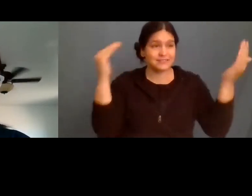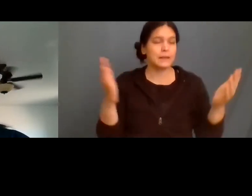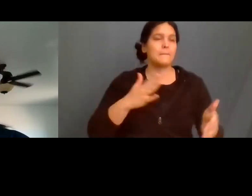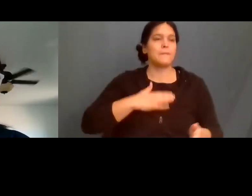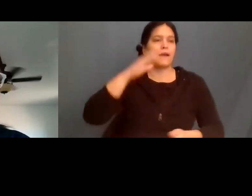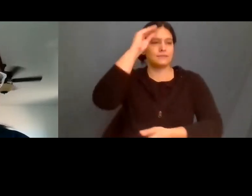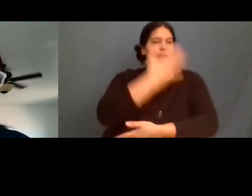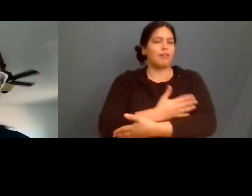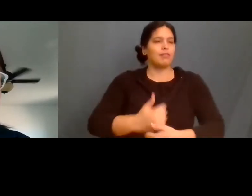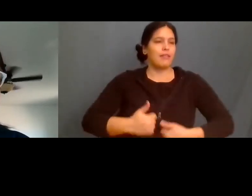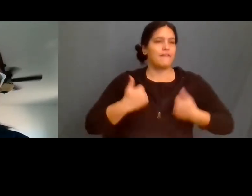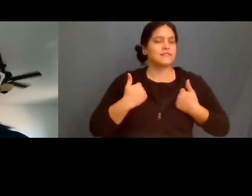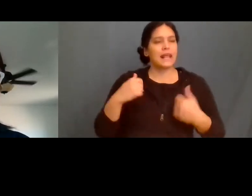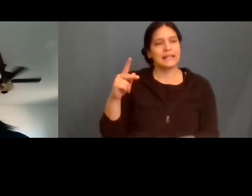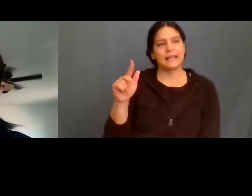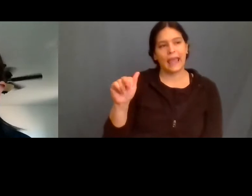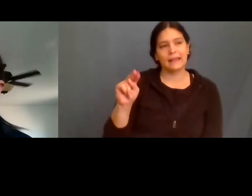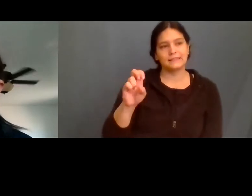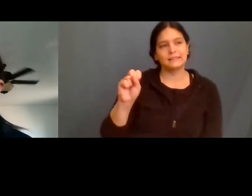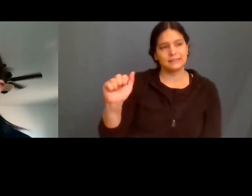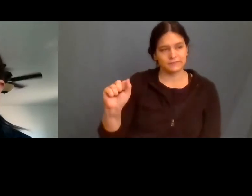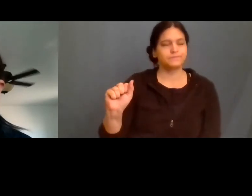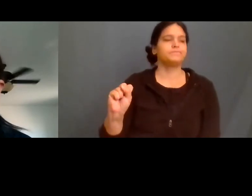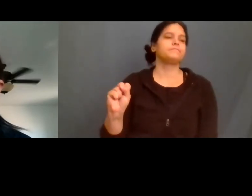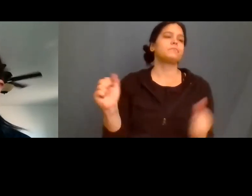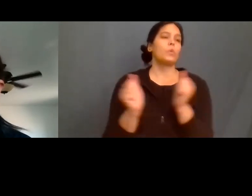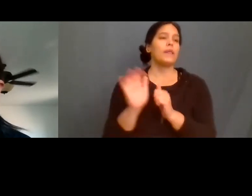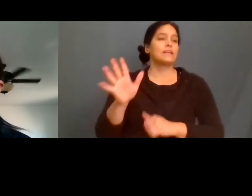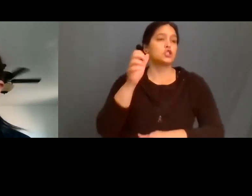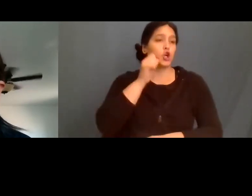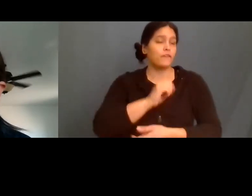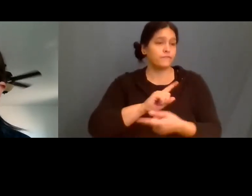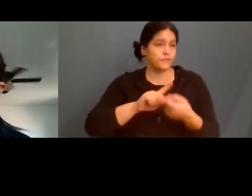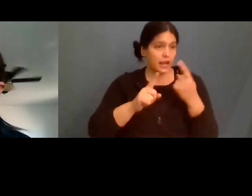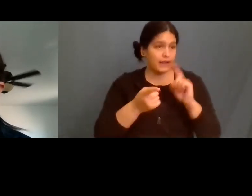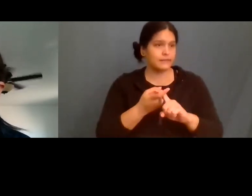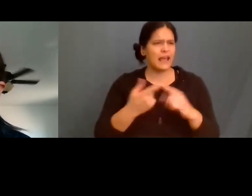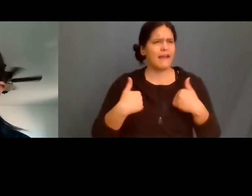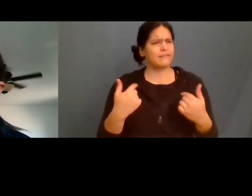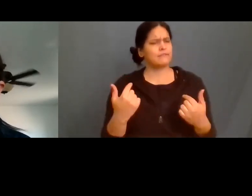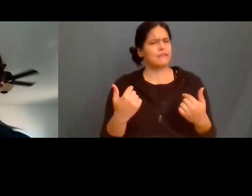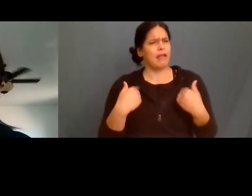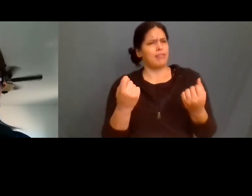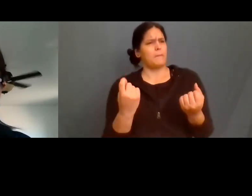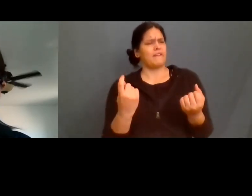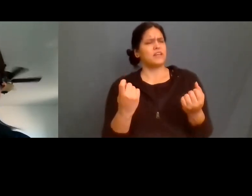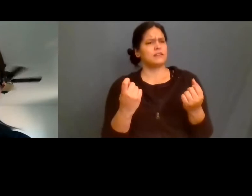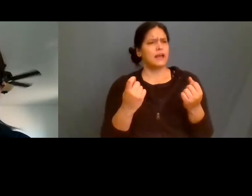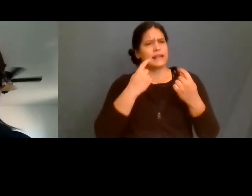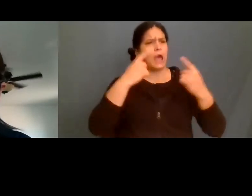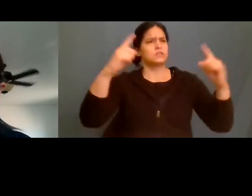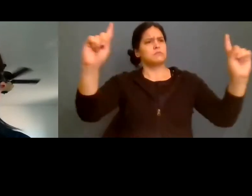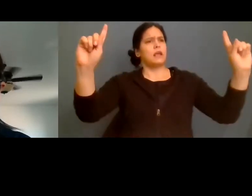in Lawrence, Kansas with his girlfriend. And he had a bit of an announcement the other day. He says, Mom, I'm